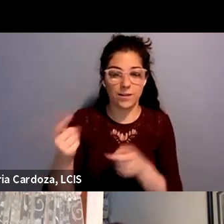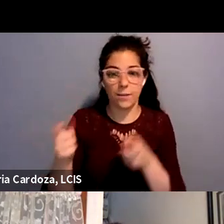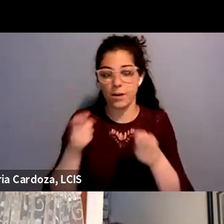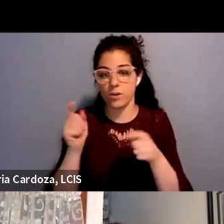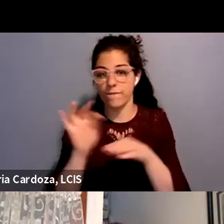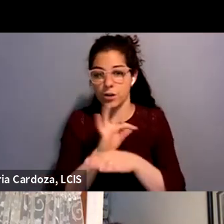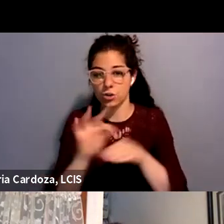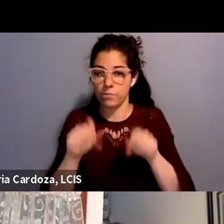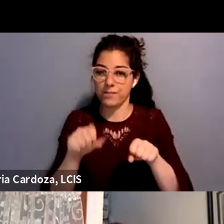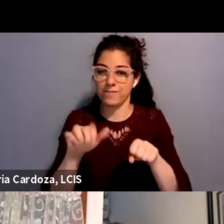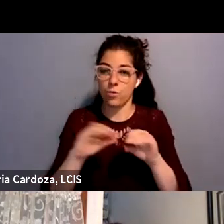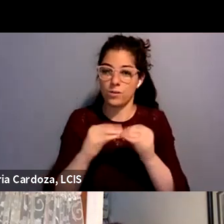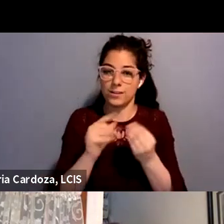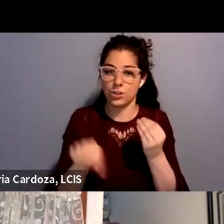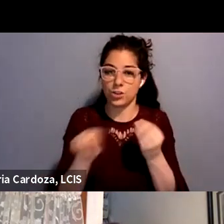of the organization's direct support,